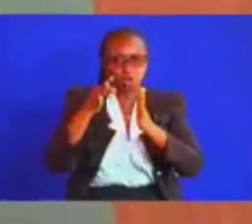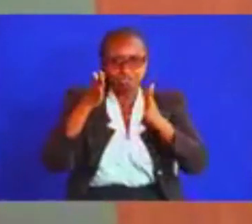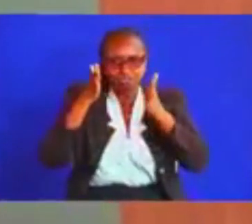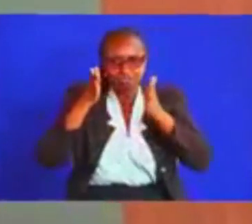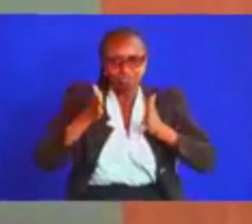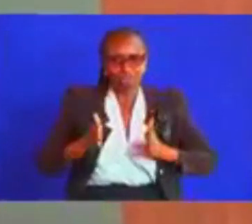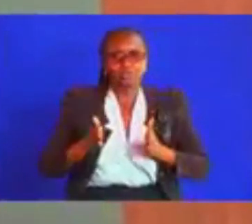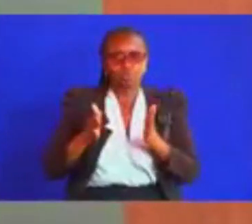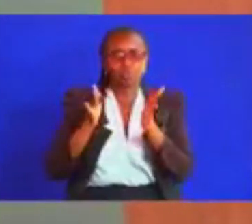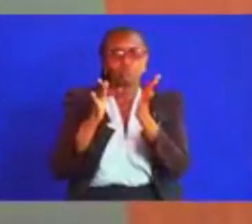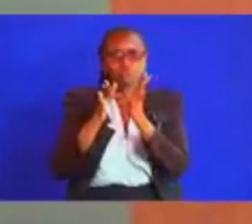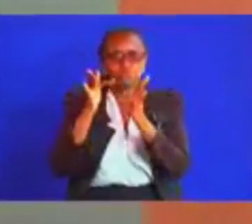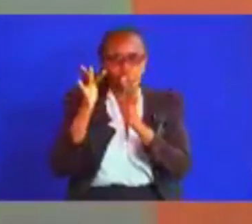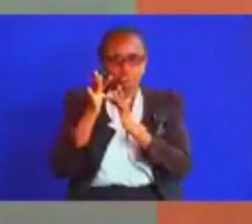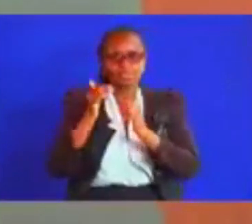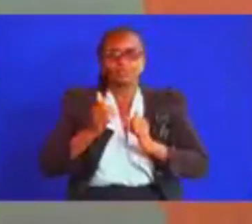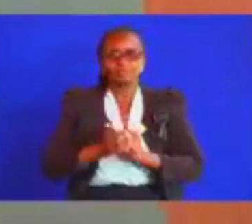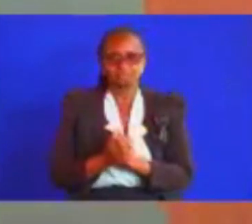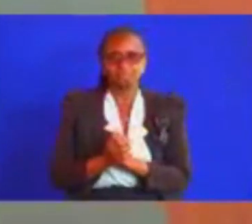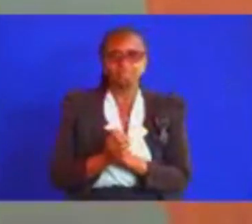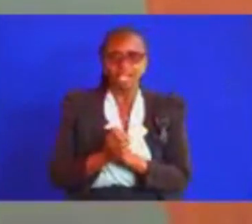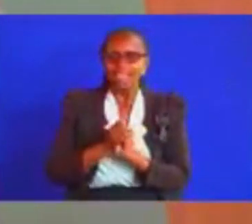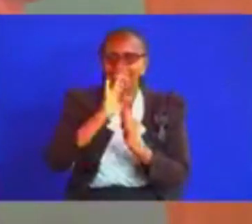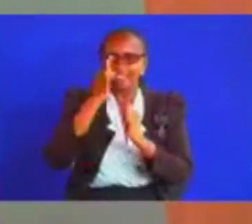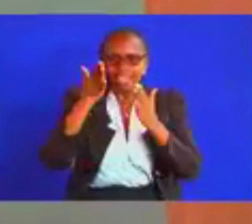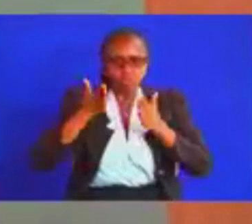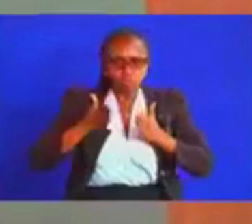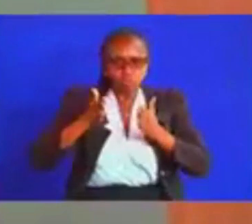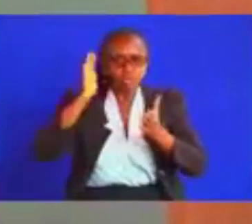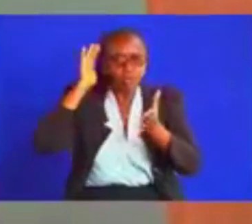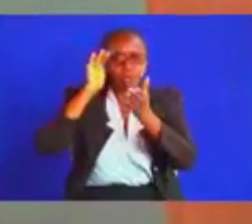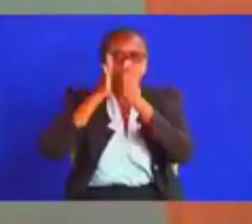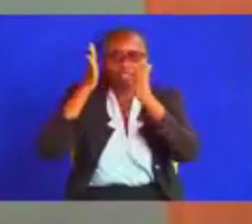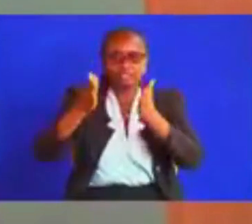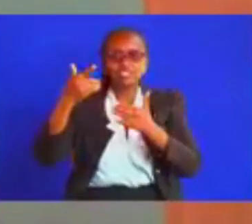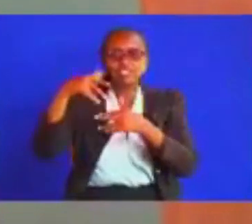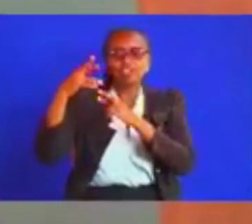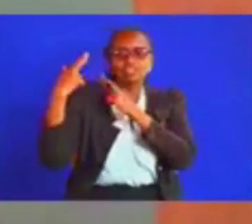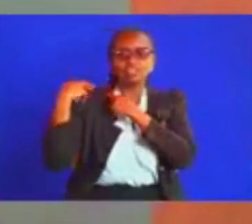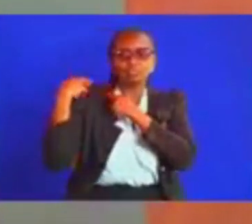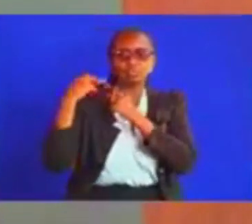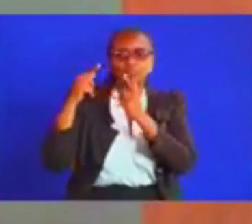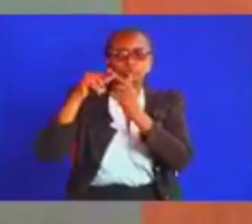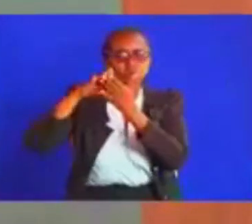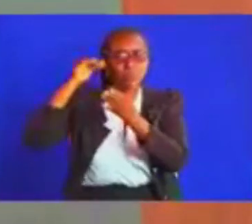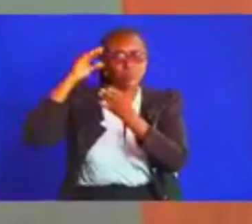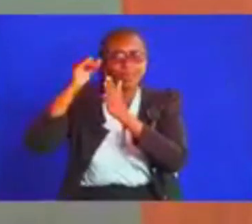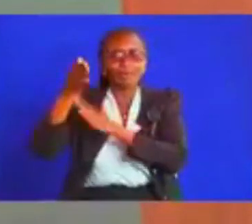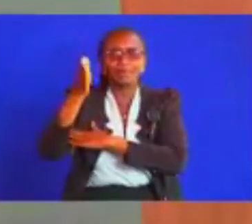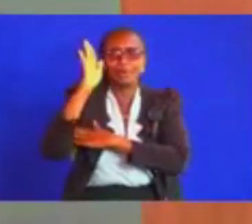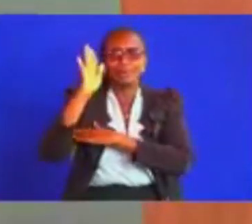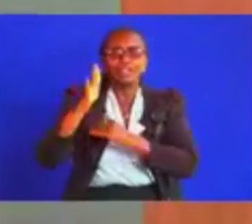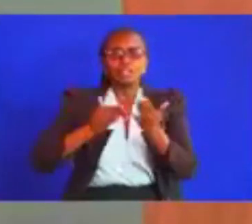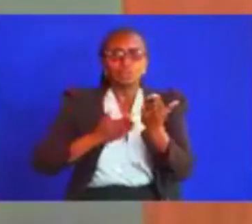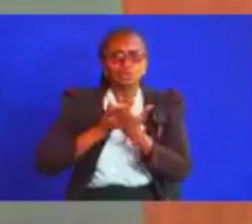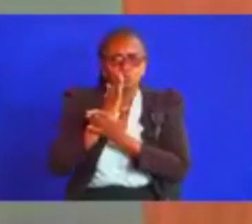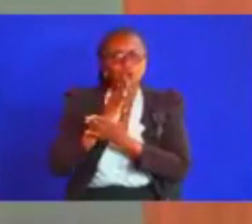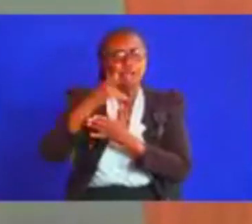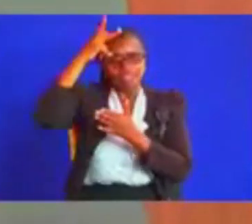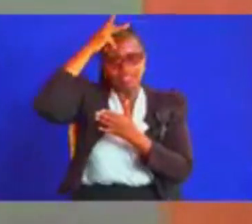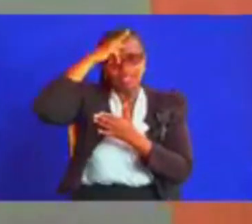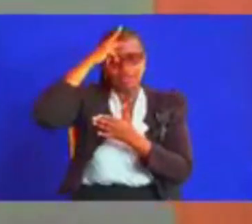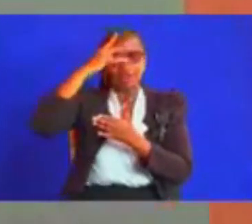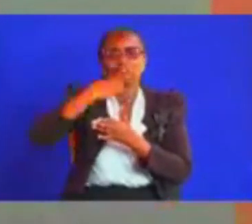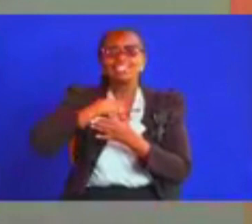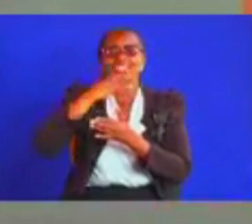Jesus. The third way believers are mandated to learn God is through the knowledge and